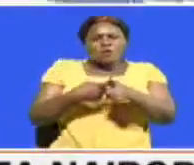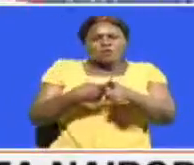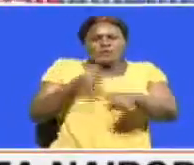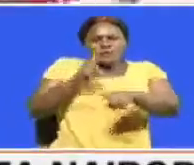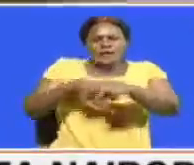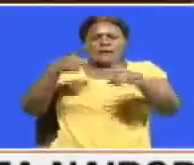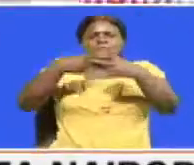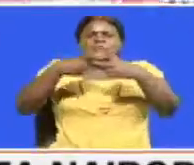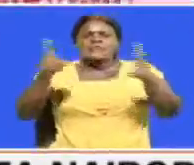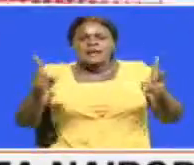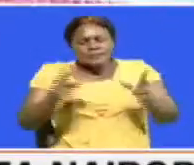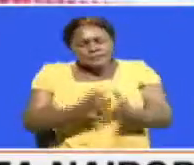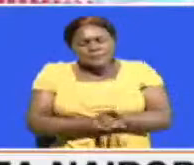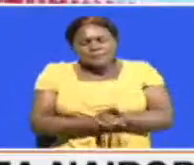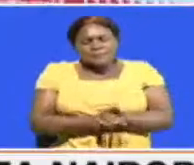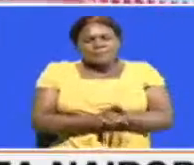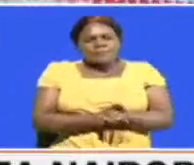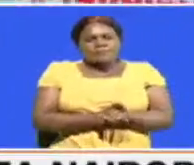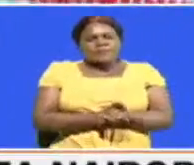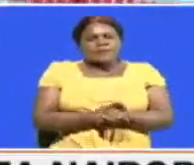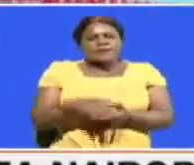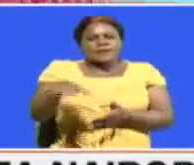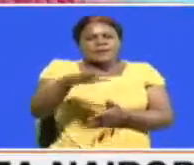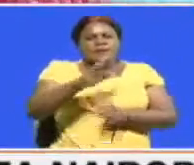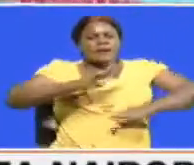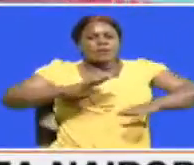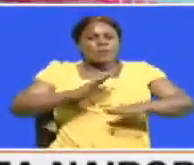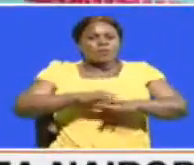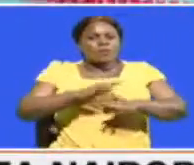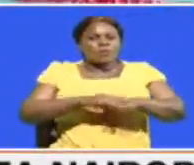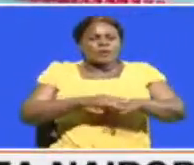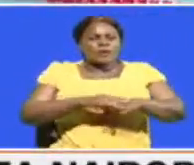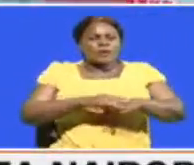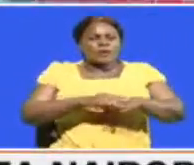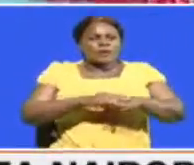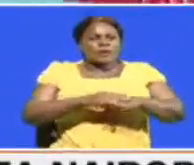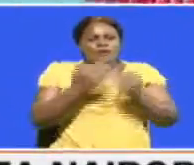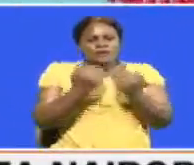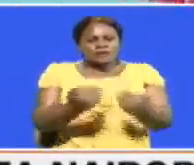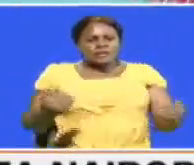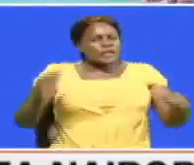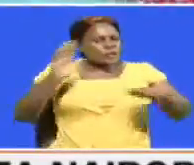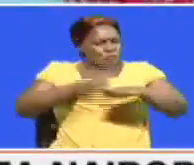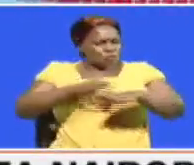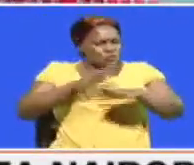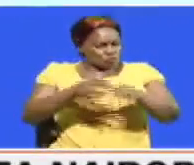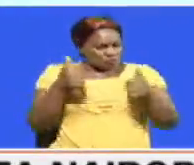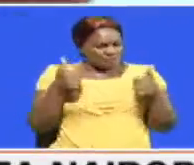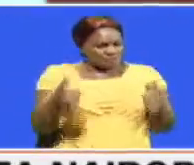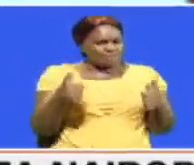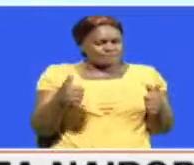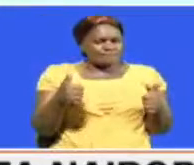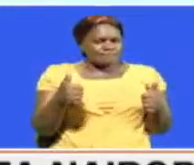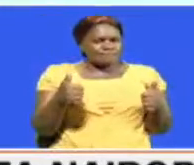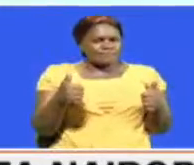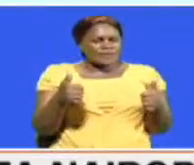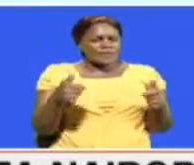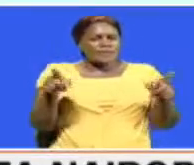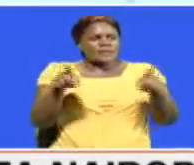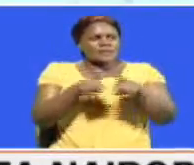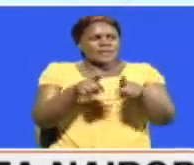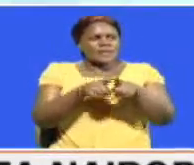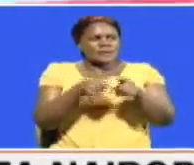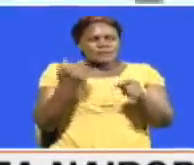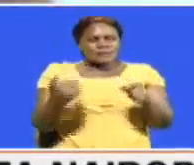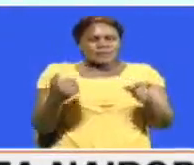inception, eh? So the venue is amazing. The kids are doing very well. Most of the kids